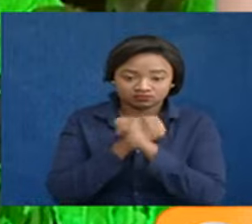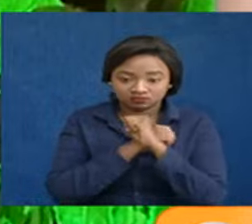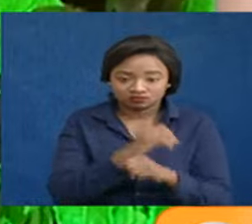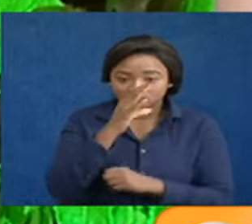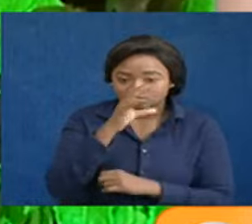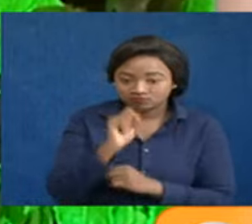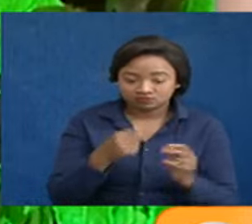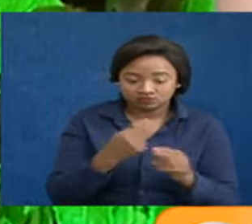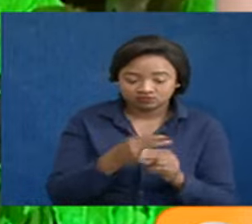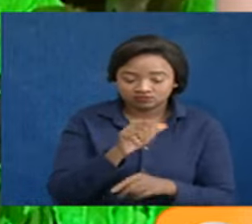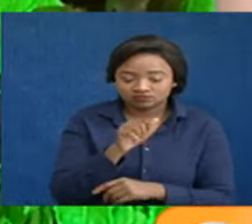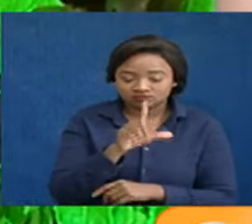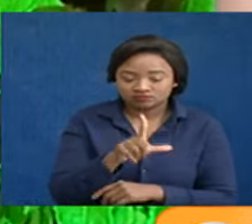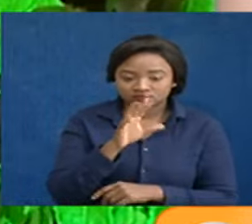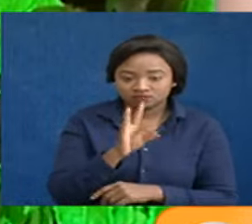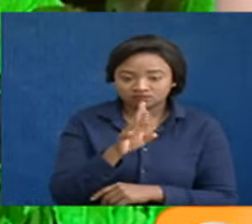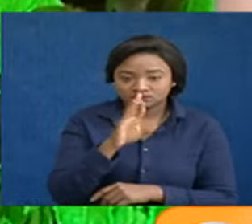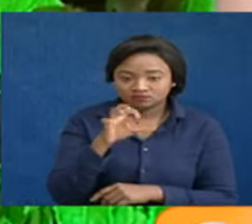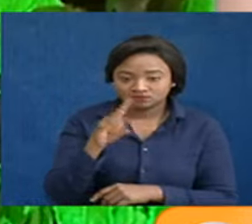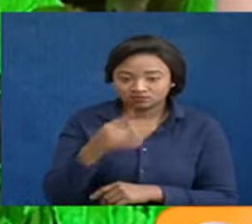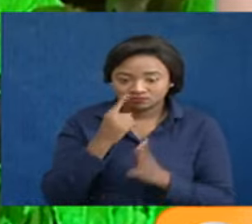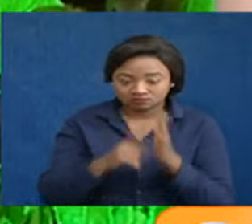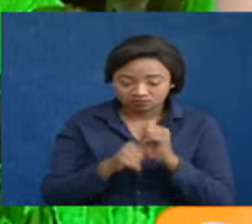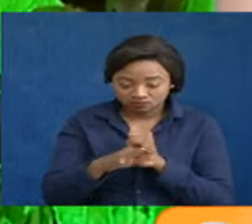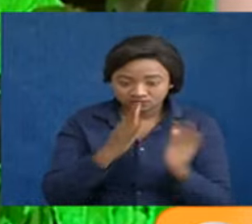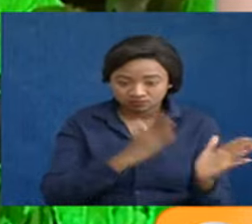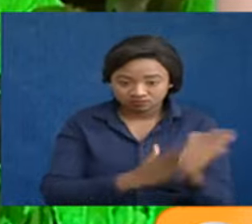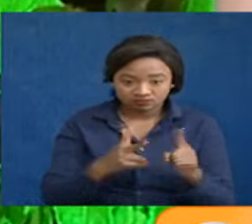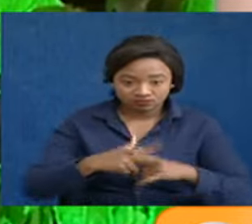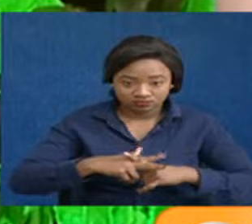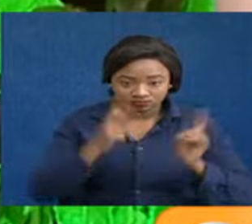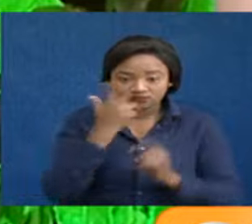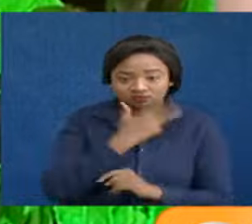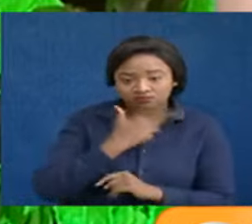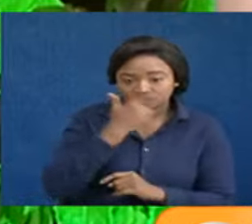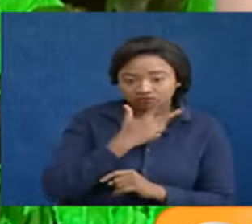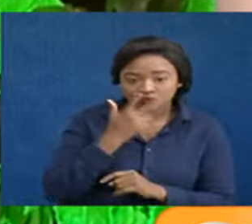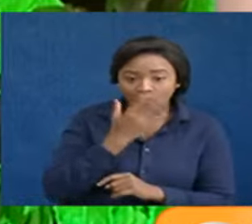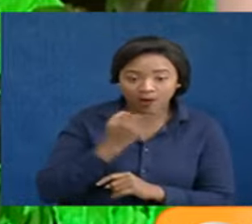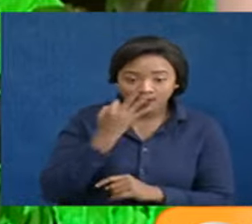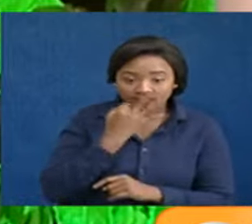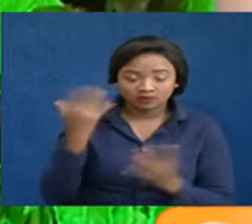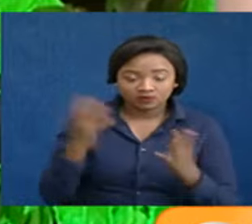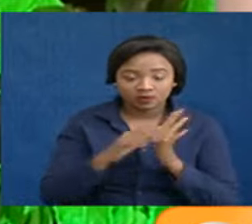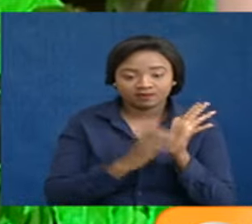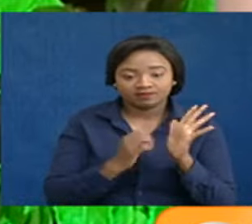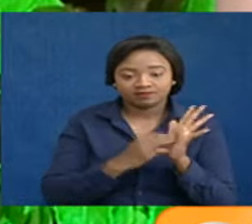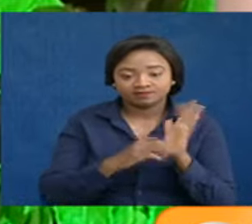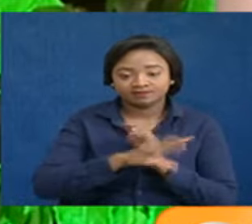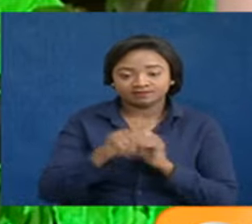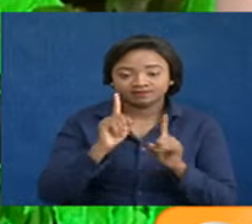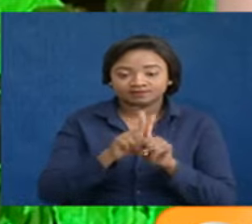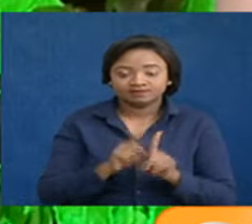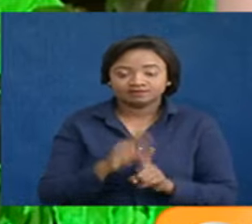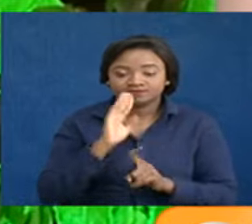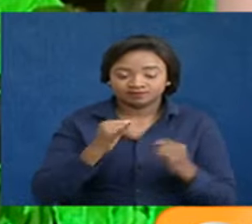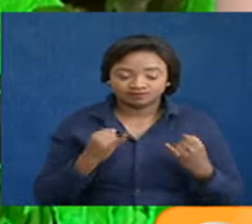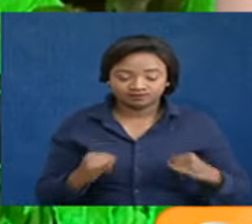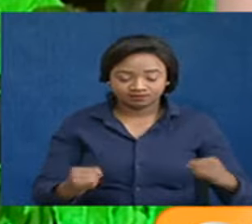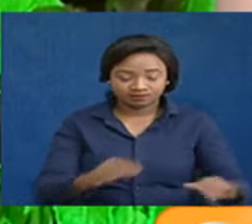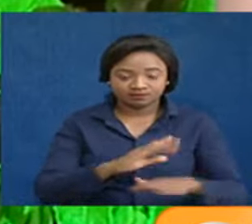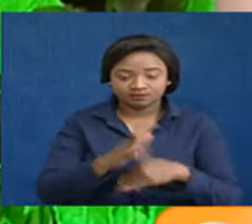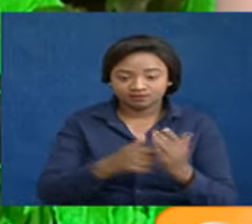Alfred Mutua says that the initiative is set to begin on Wednesday in Machakos County and will roll out across at least 20 counties